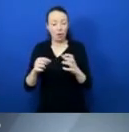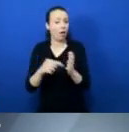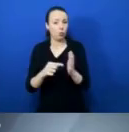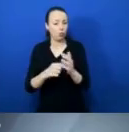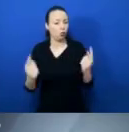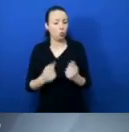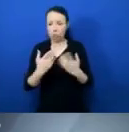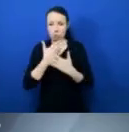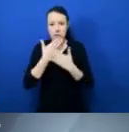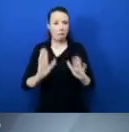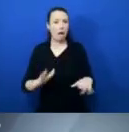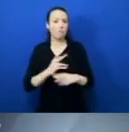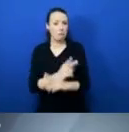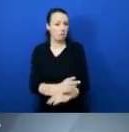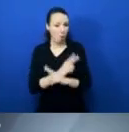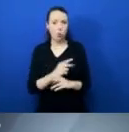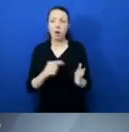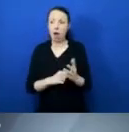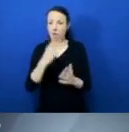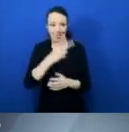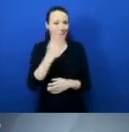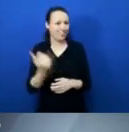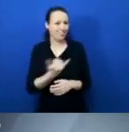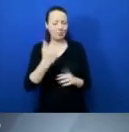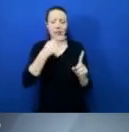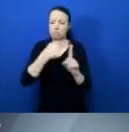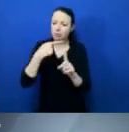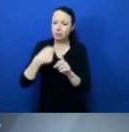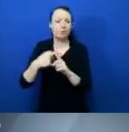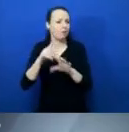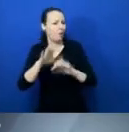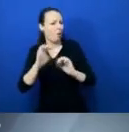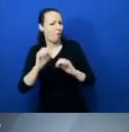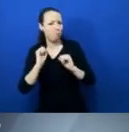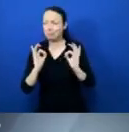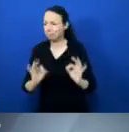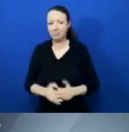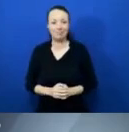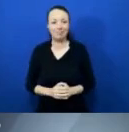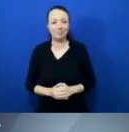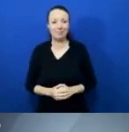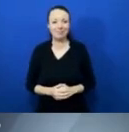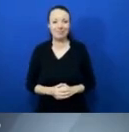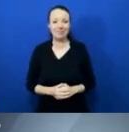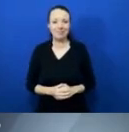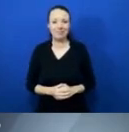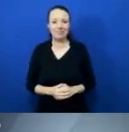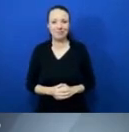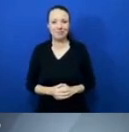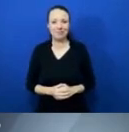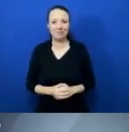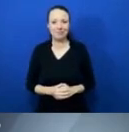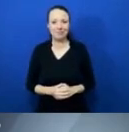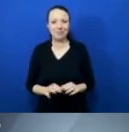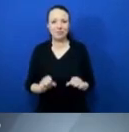the sponge city, we do not see such a phenomenon. It is always positively taken by the residents.